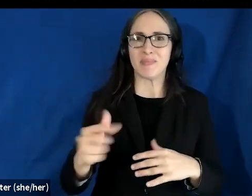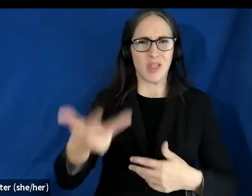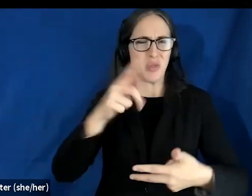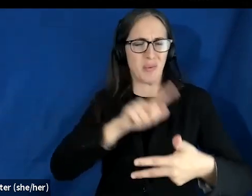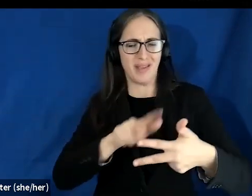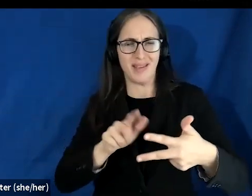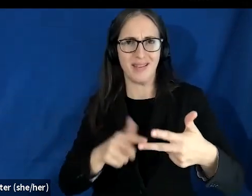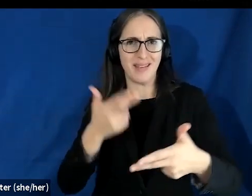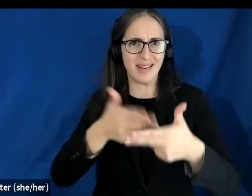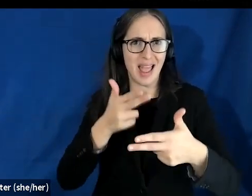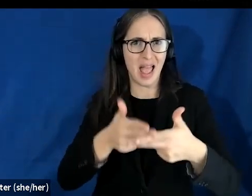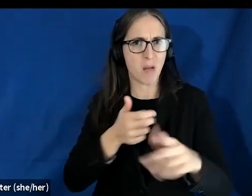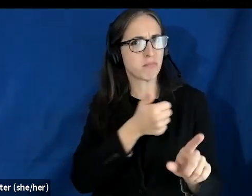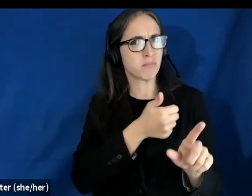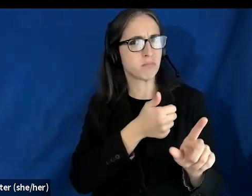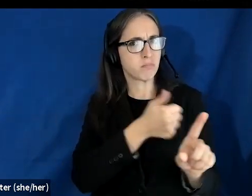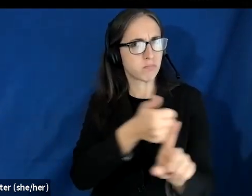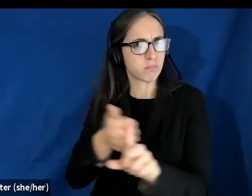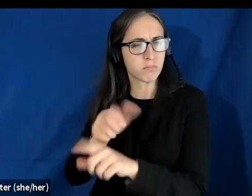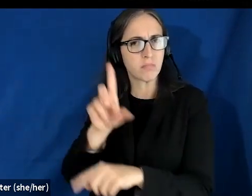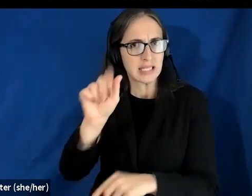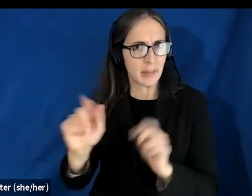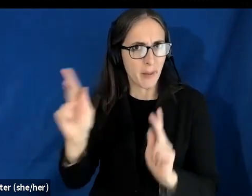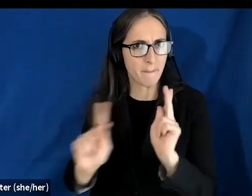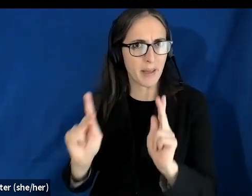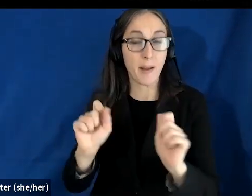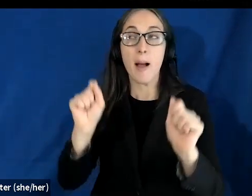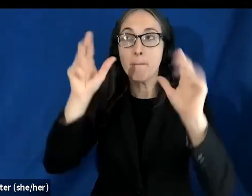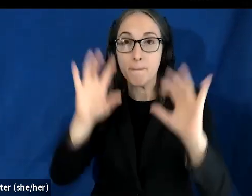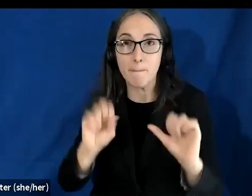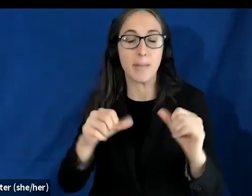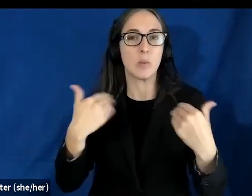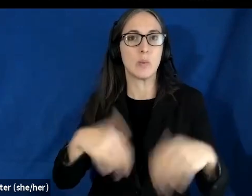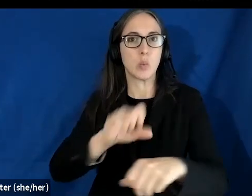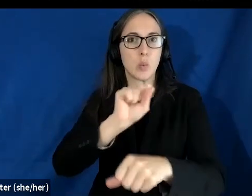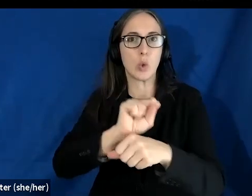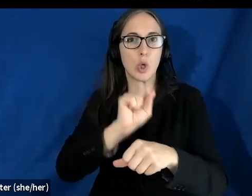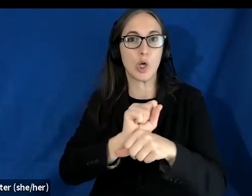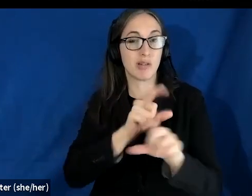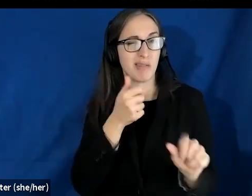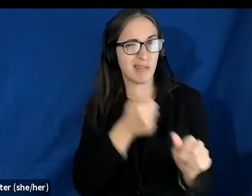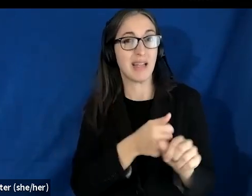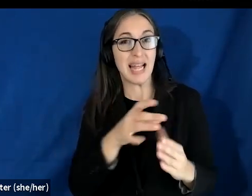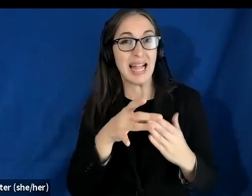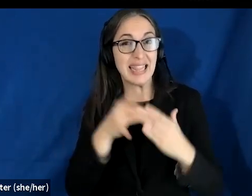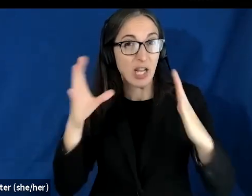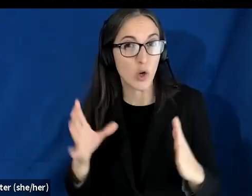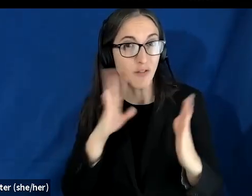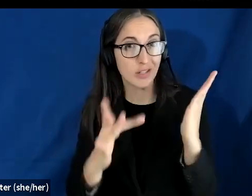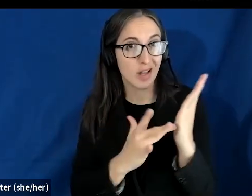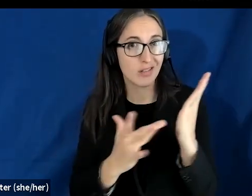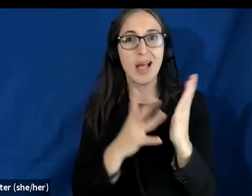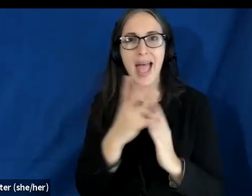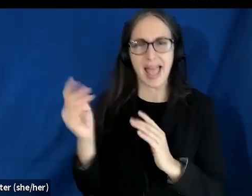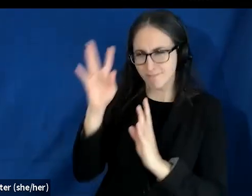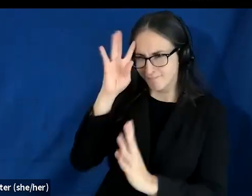people who are doing amazing work, leaders in technology and innovators. And remember,